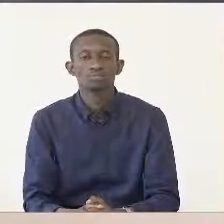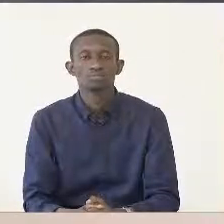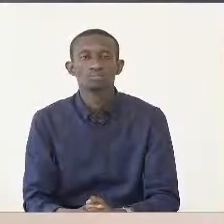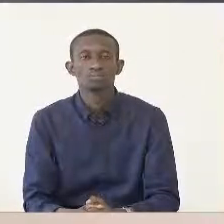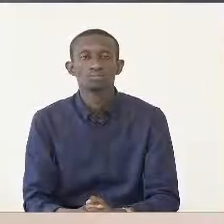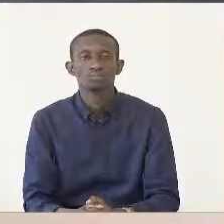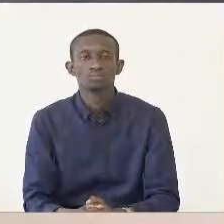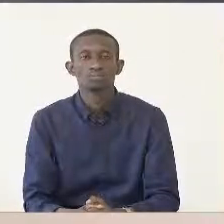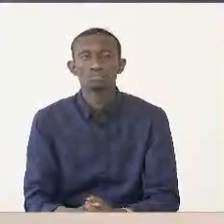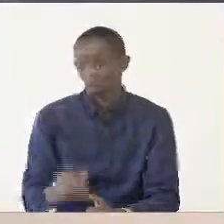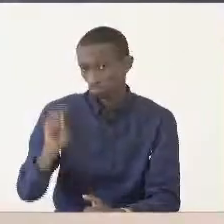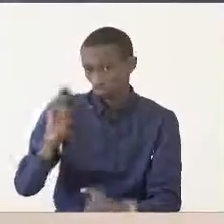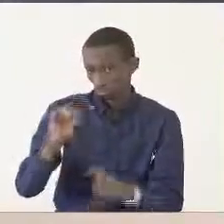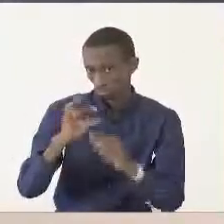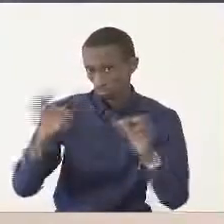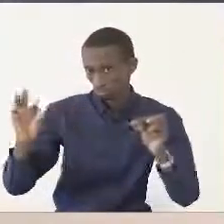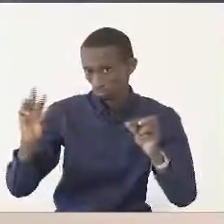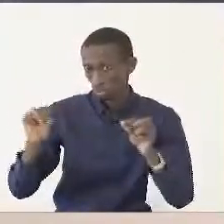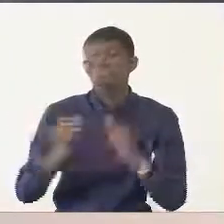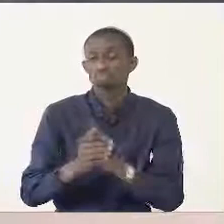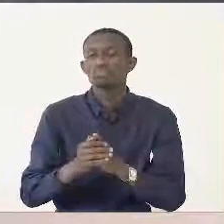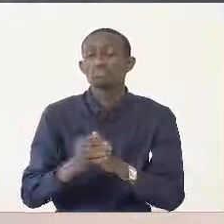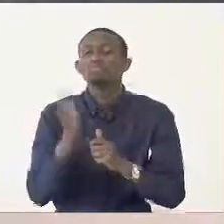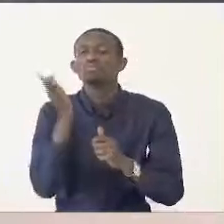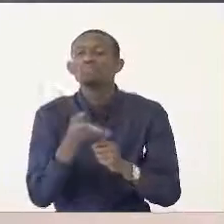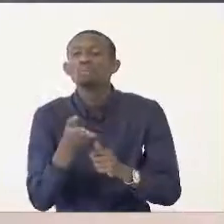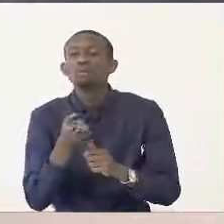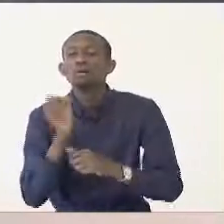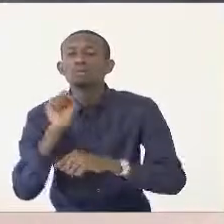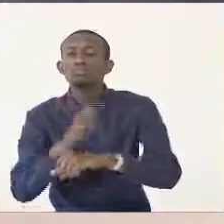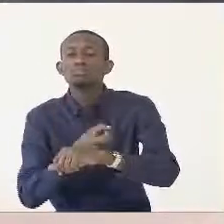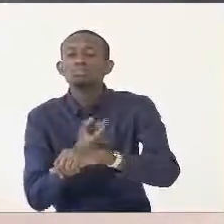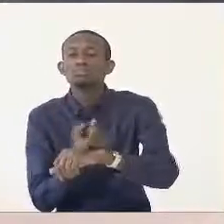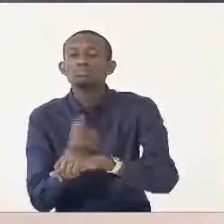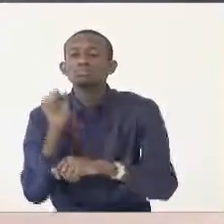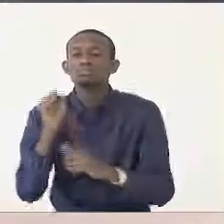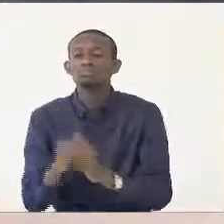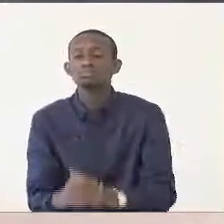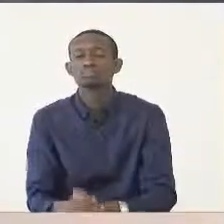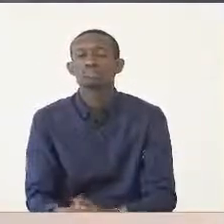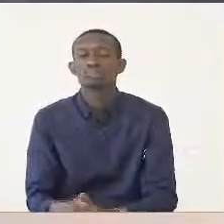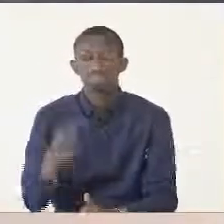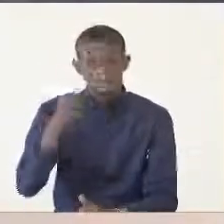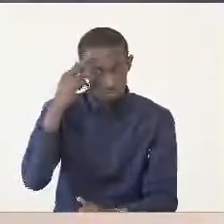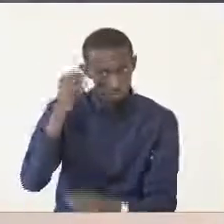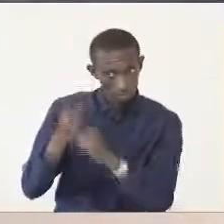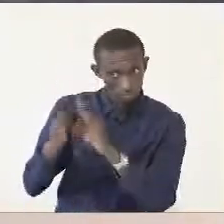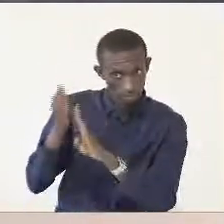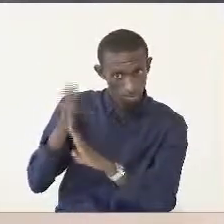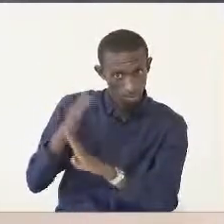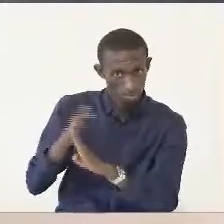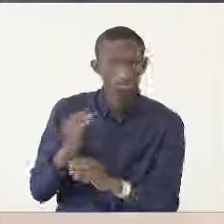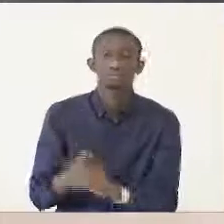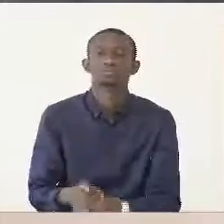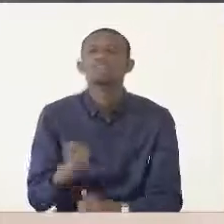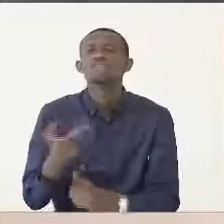29 meter per second. Remember, it is the speed, okay? So this is the speed that we are determining. Then we have